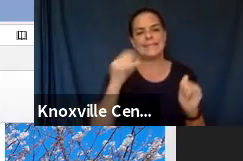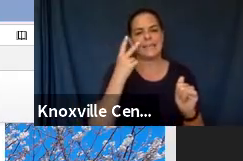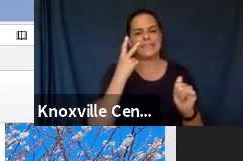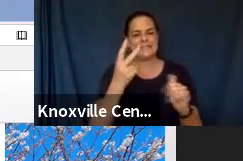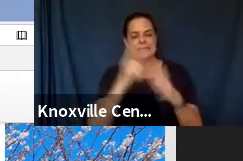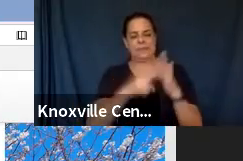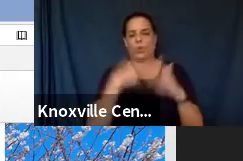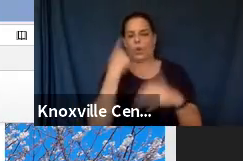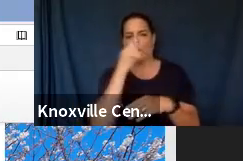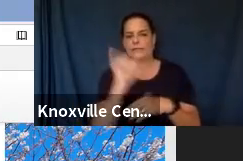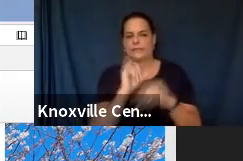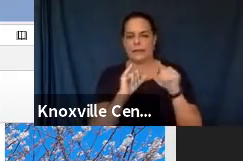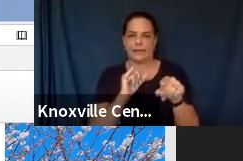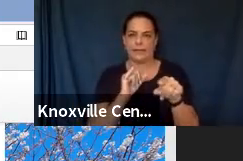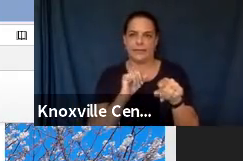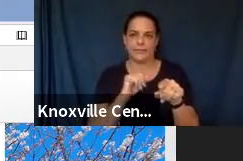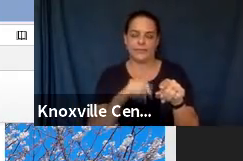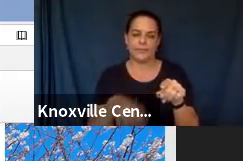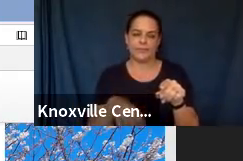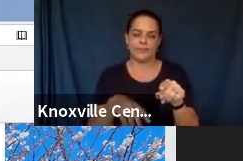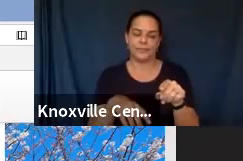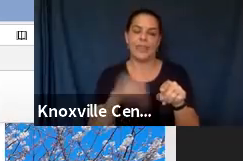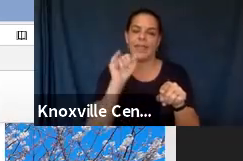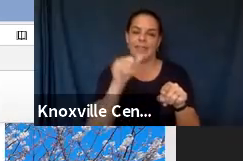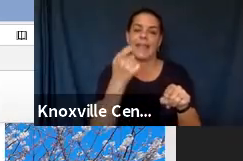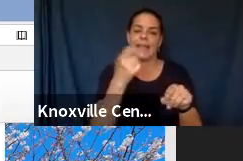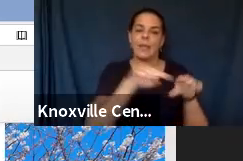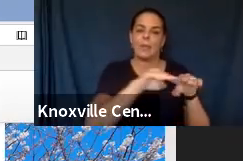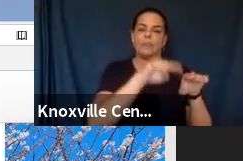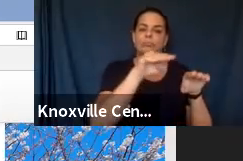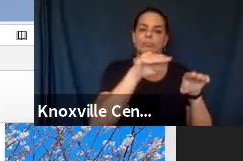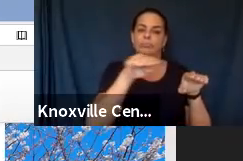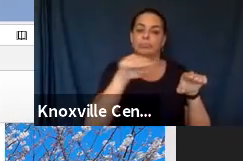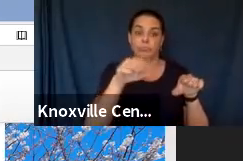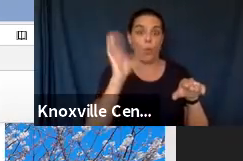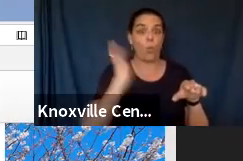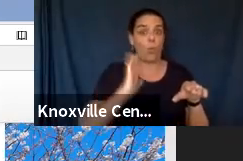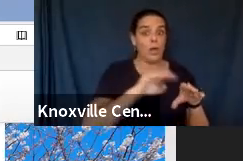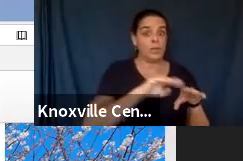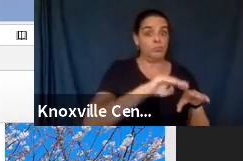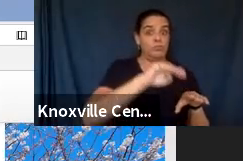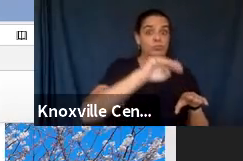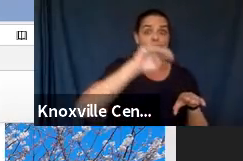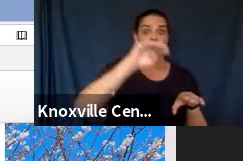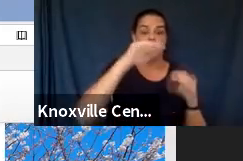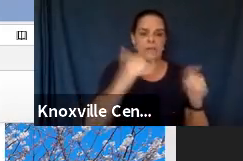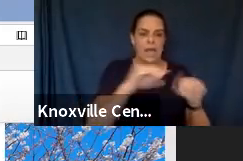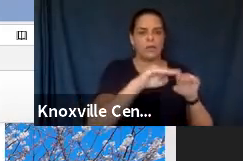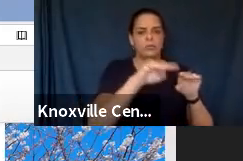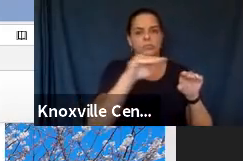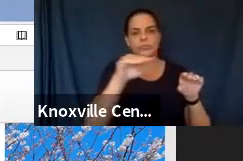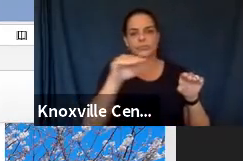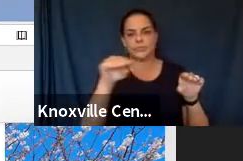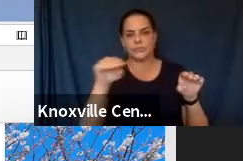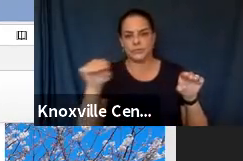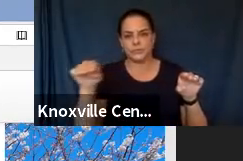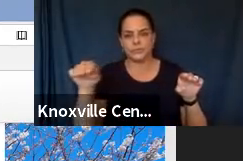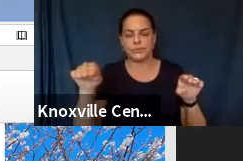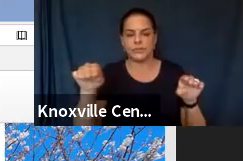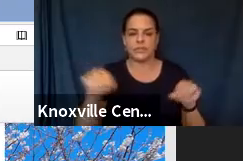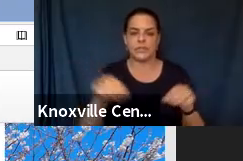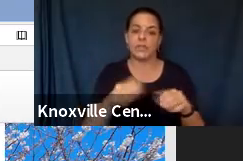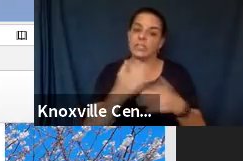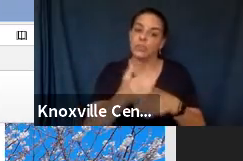like, and that has leveled off a little bit, had been growing a lot. The rate of that is